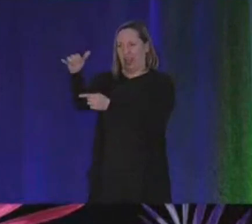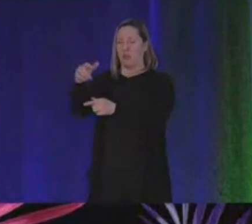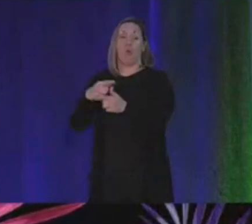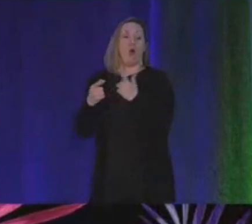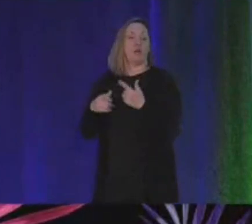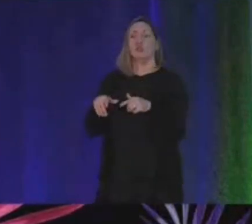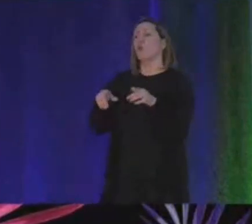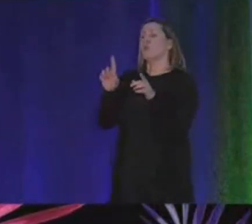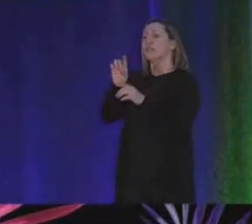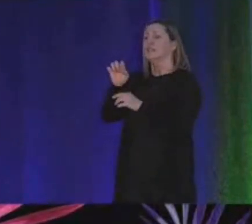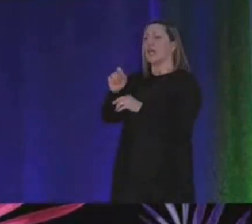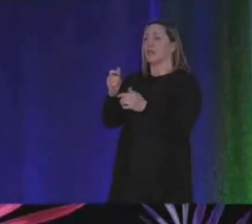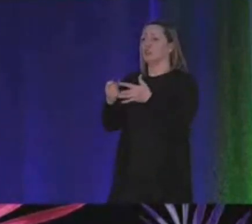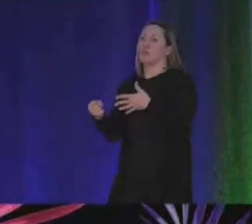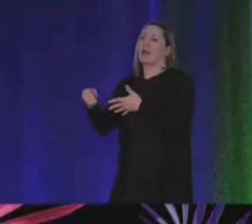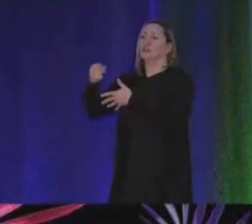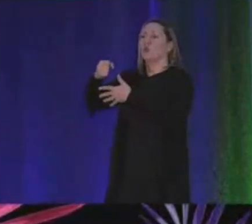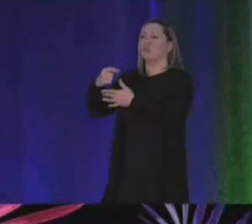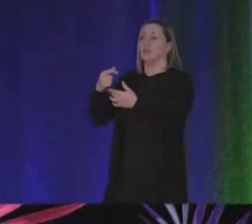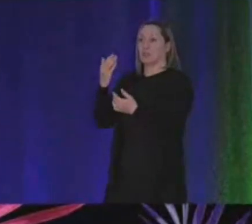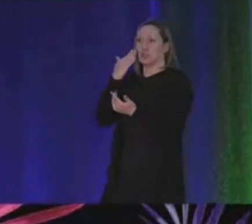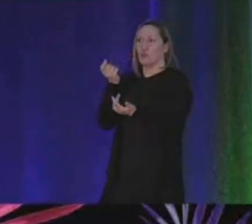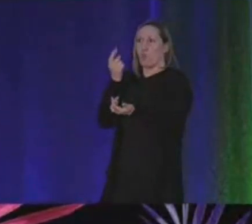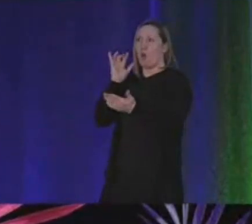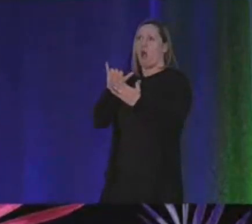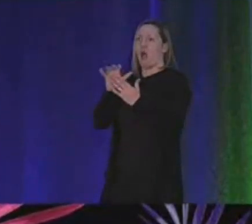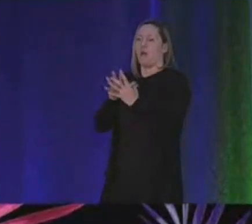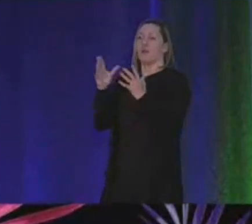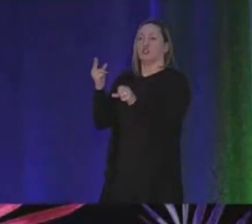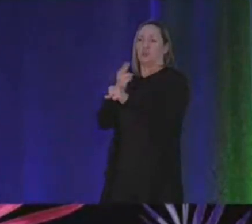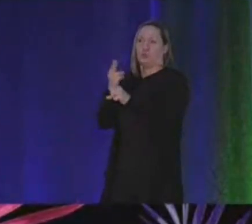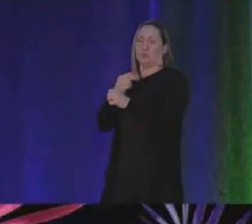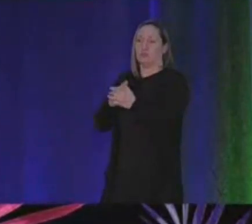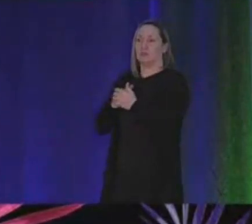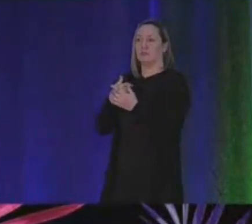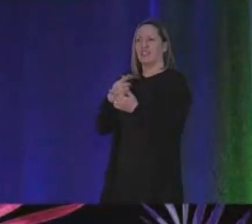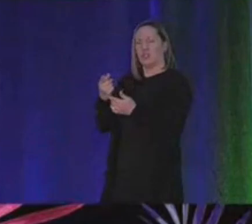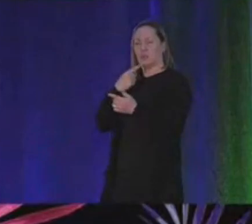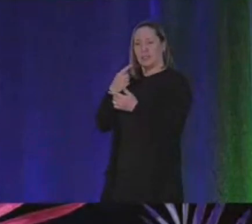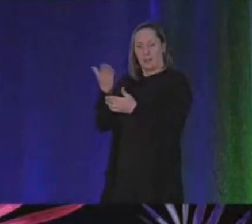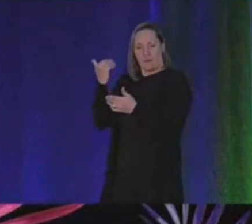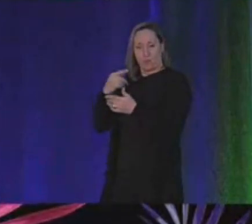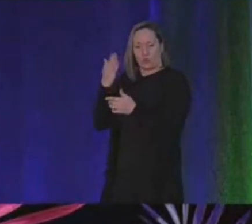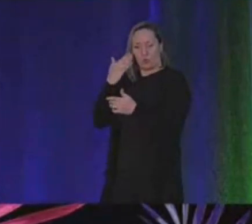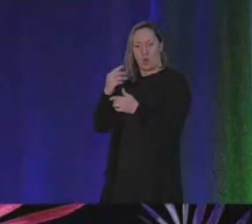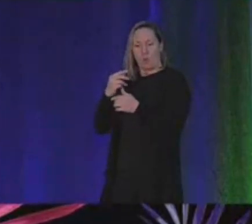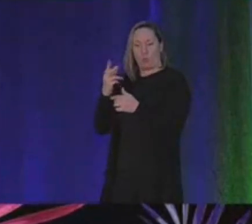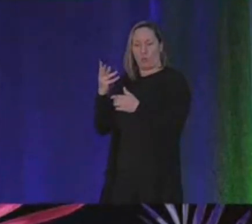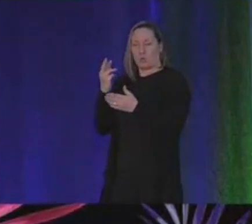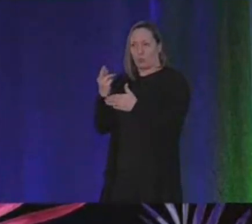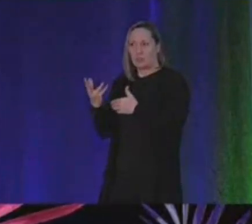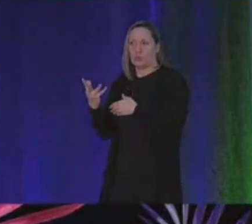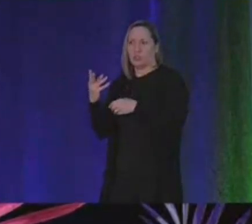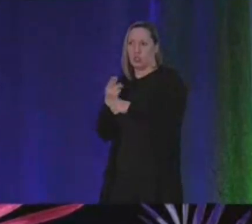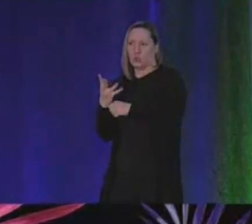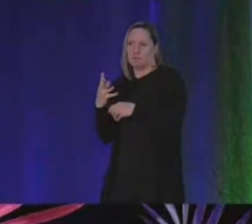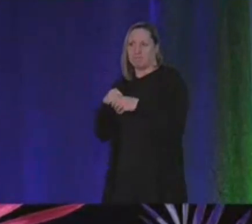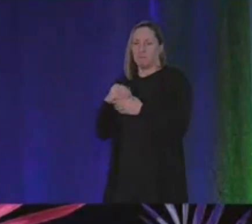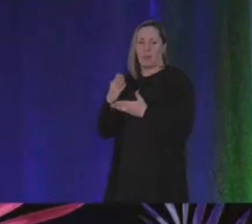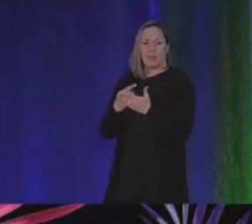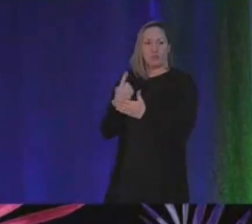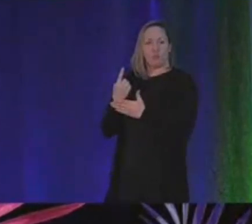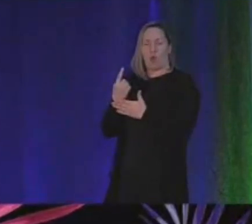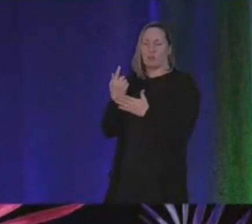to prioritize, because you know the usage, right? So like you mentioned before, what resources to put behind, and maybe like those one or